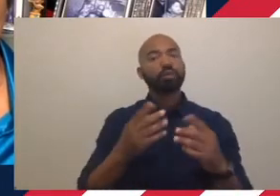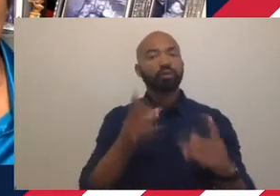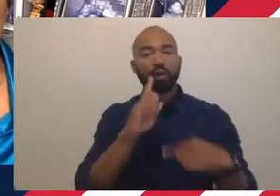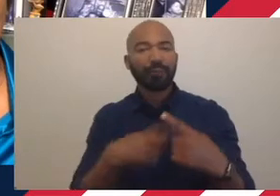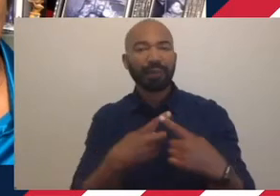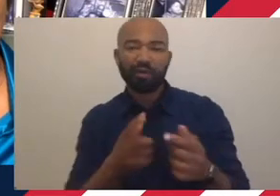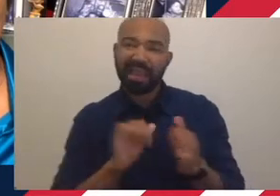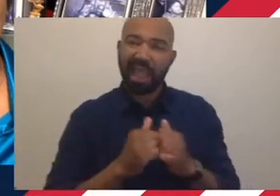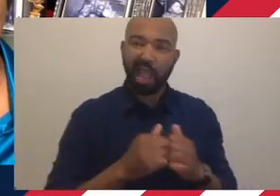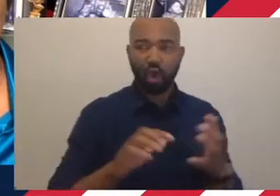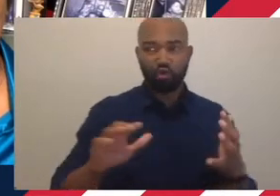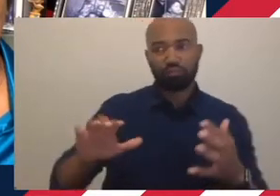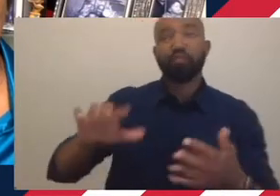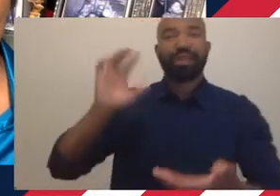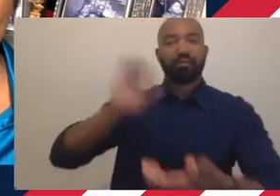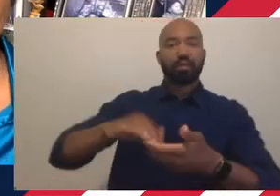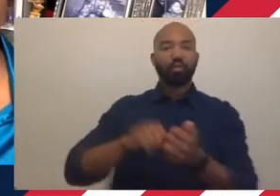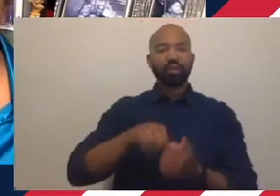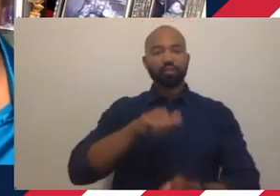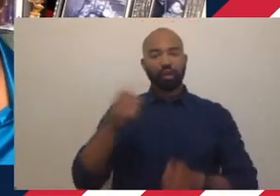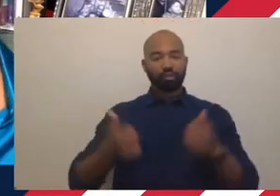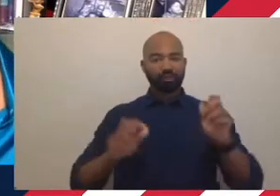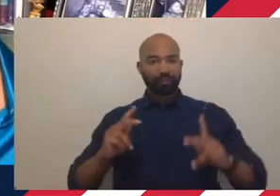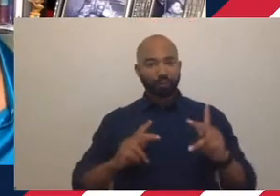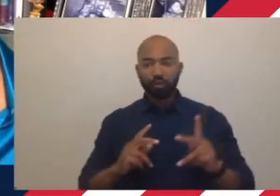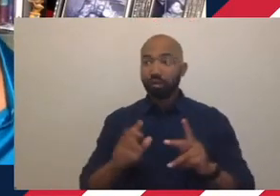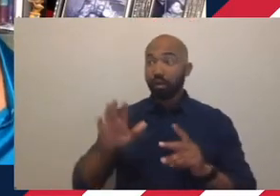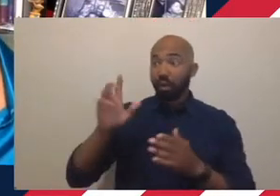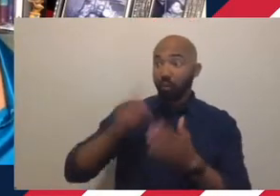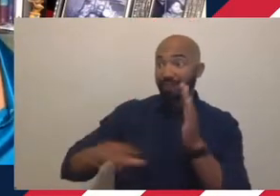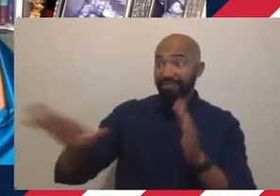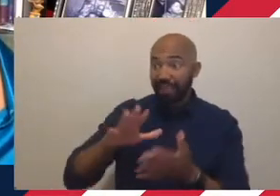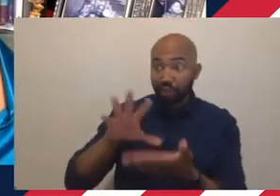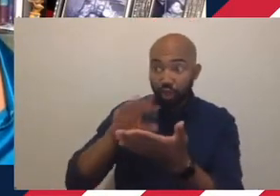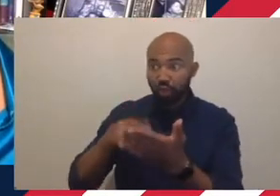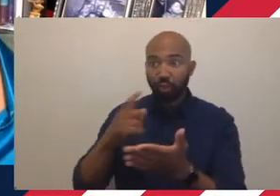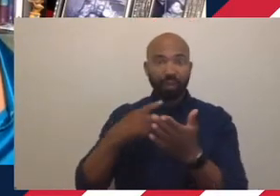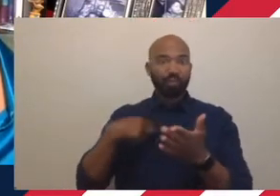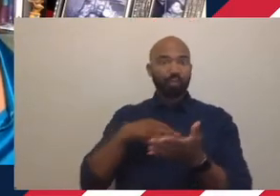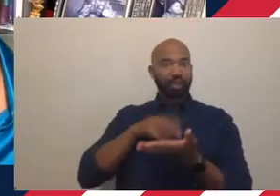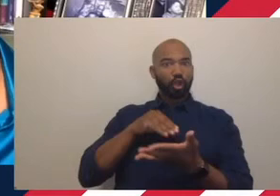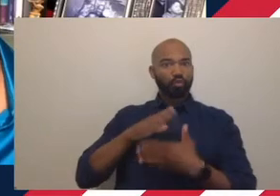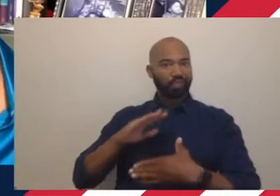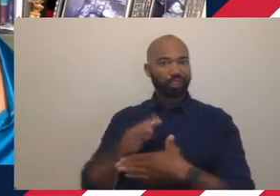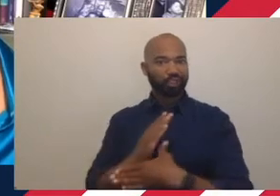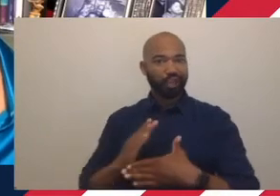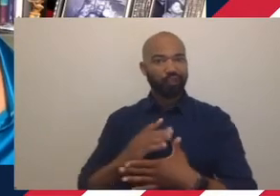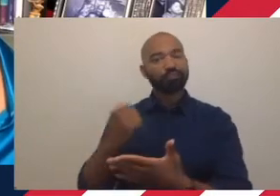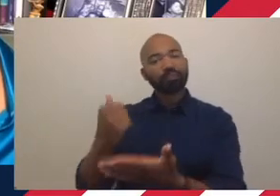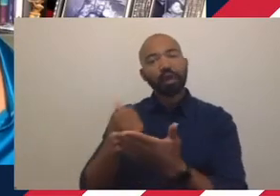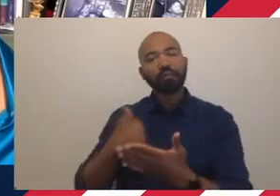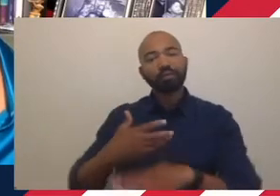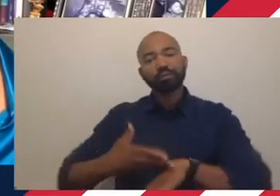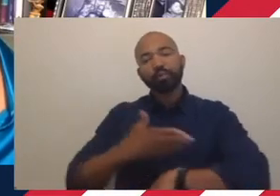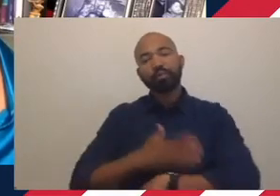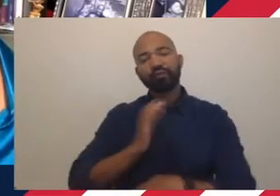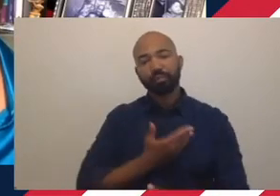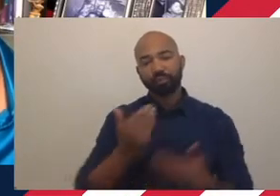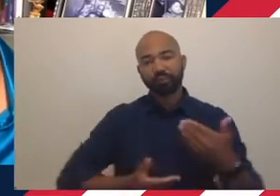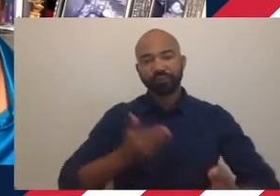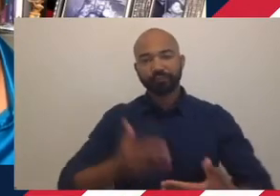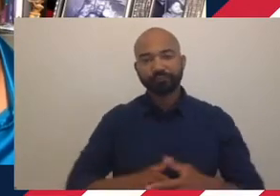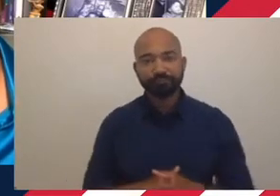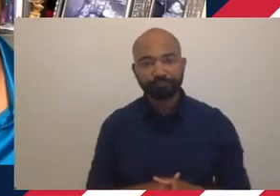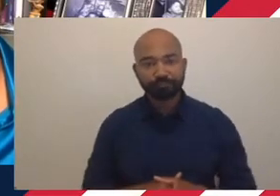share what we've learned, which was so vital that we were stable enough that we could invest that time in it. We do hope